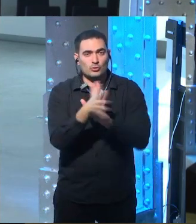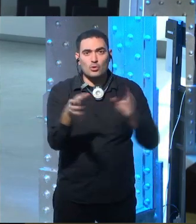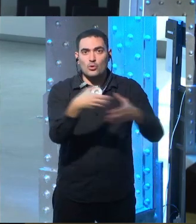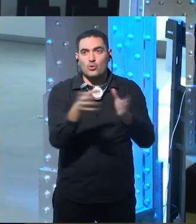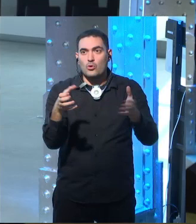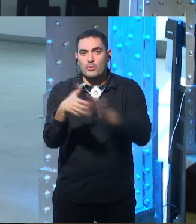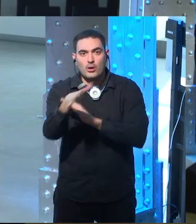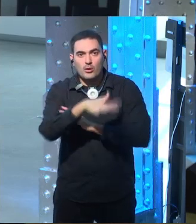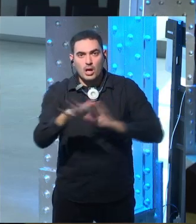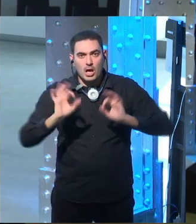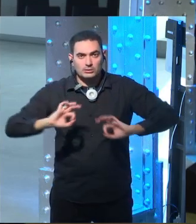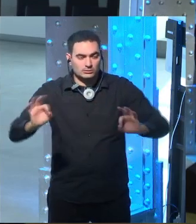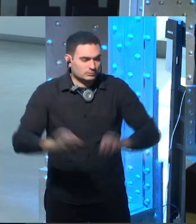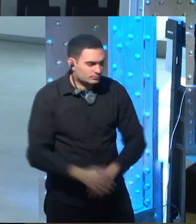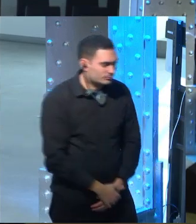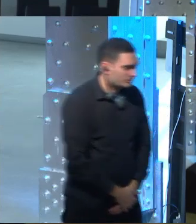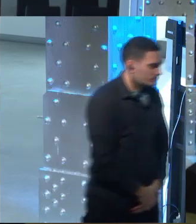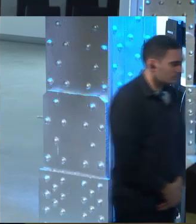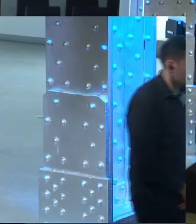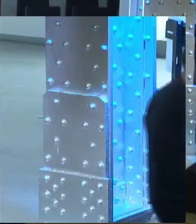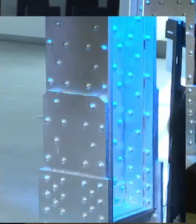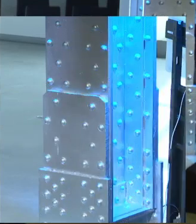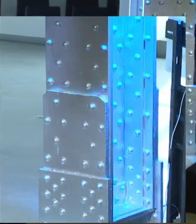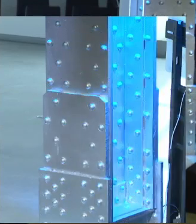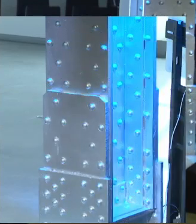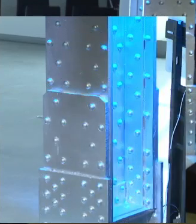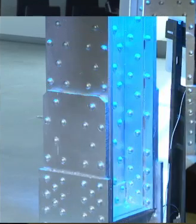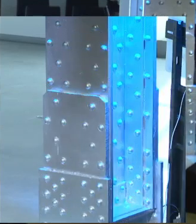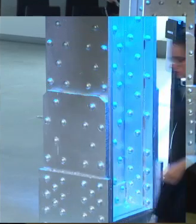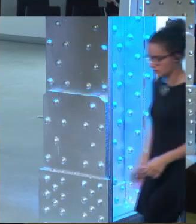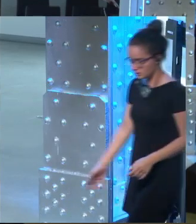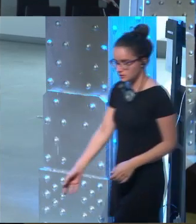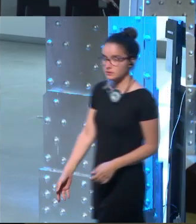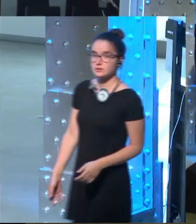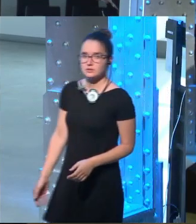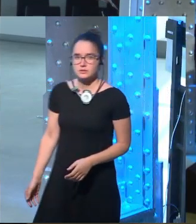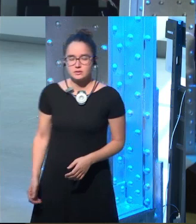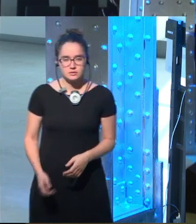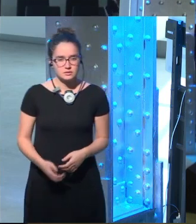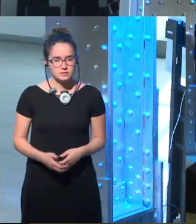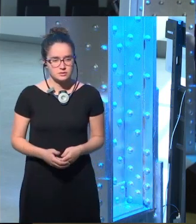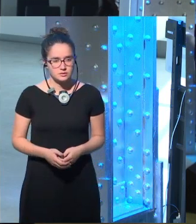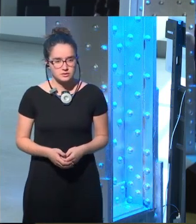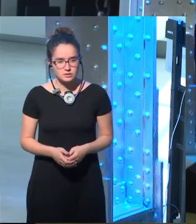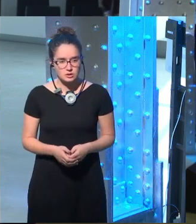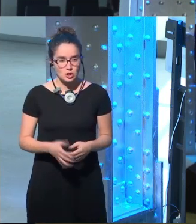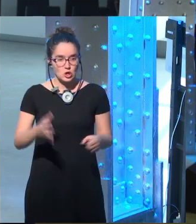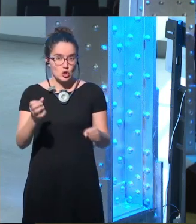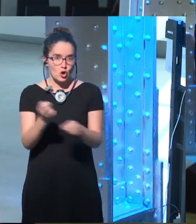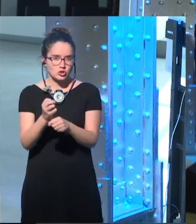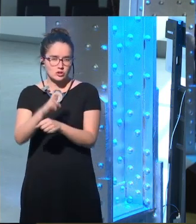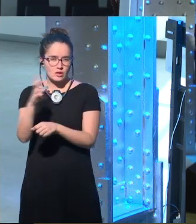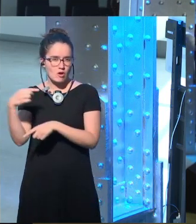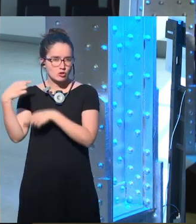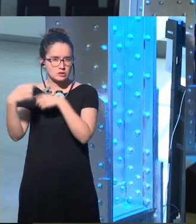where old jobs are being automated away, and especially they emerged in places